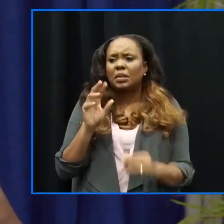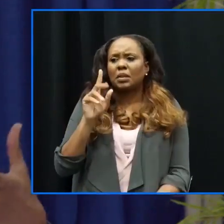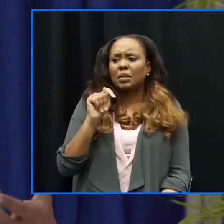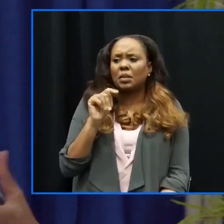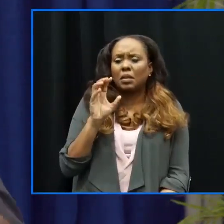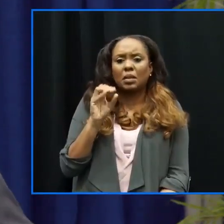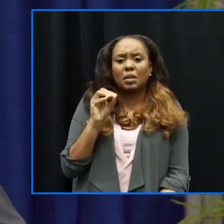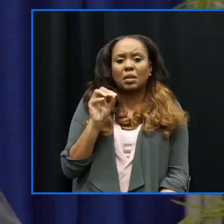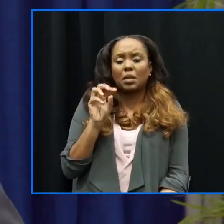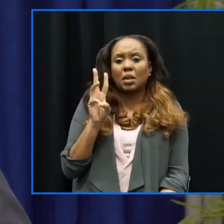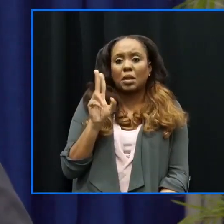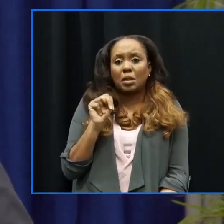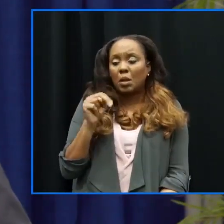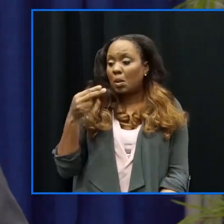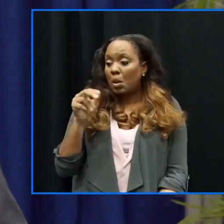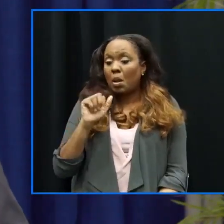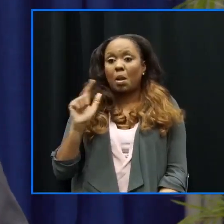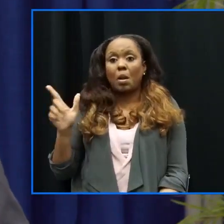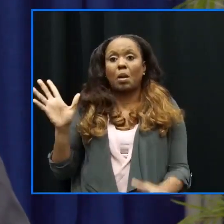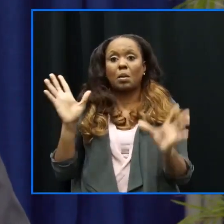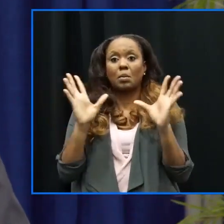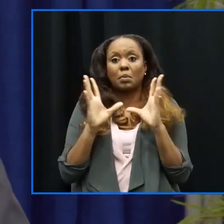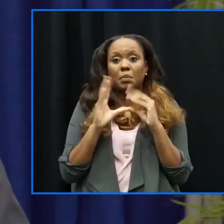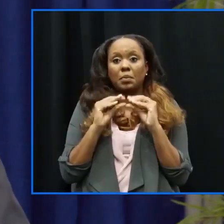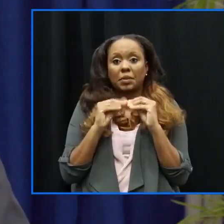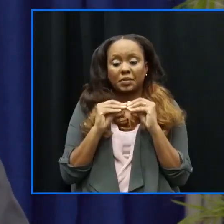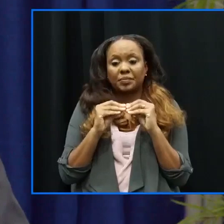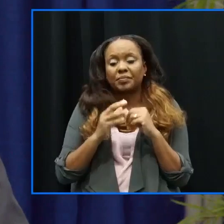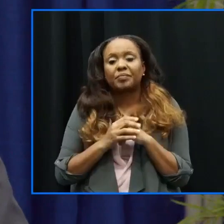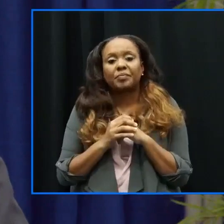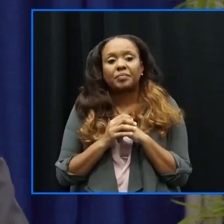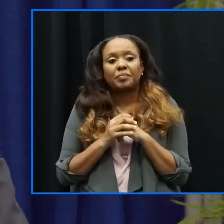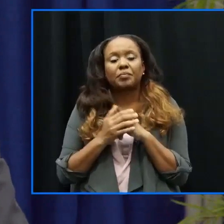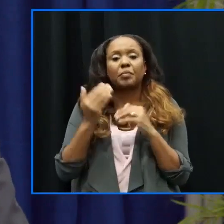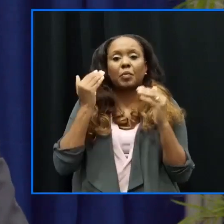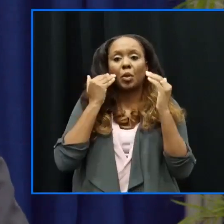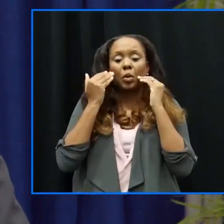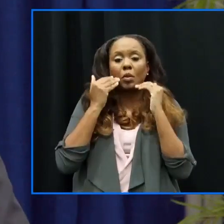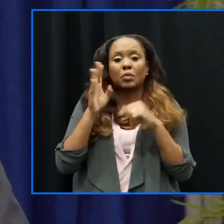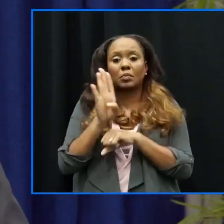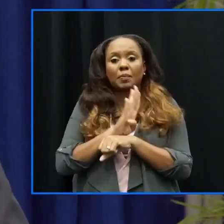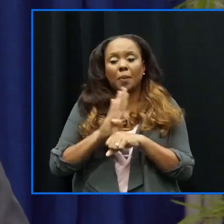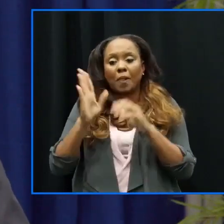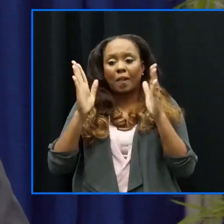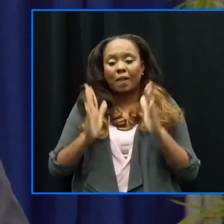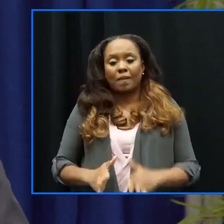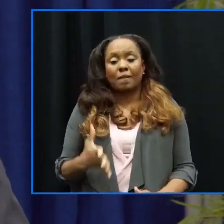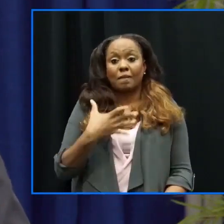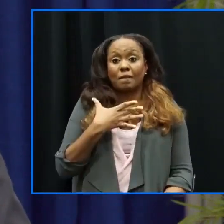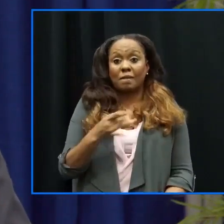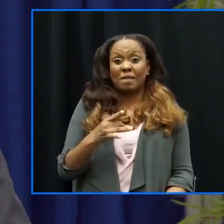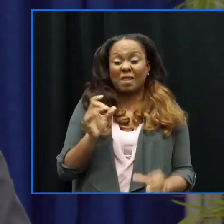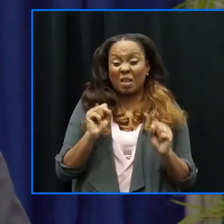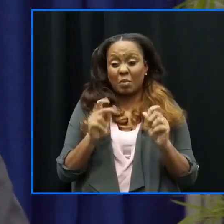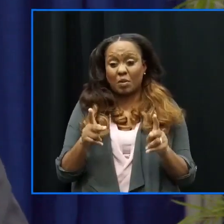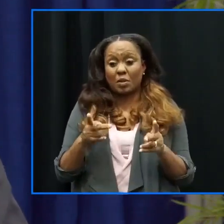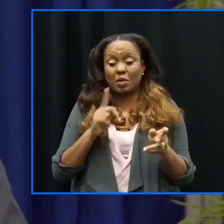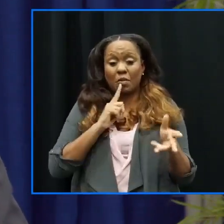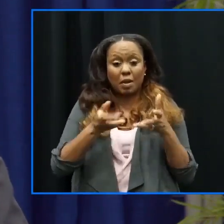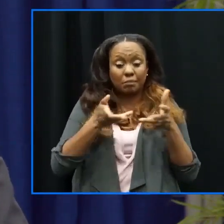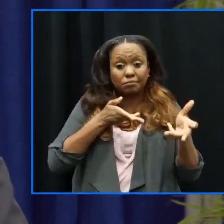room for placing suggestions. We understand that Barbadians like still to have some opportunities to engage